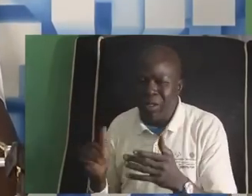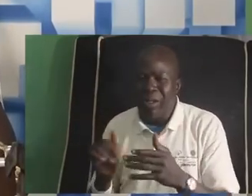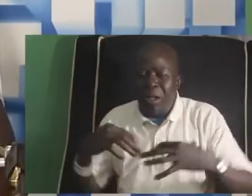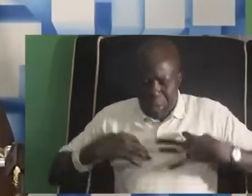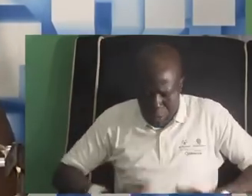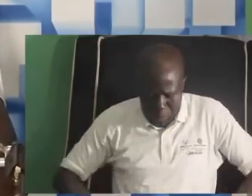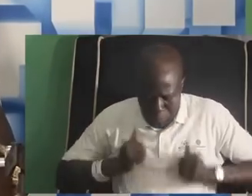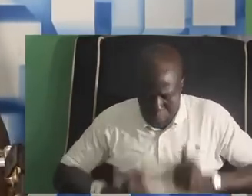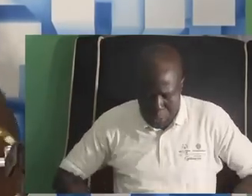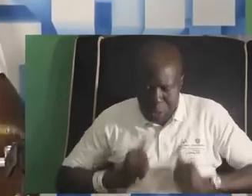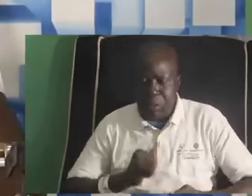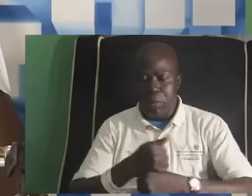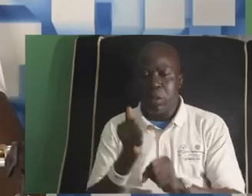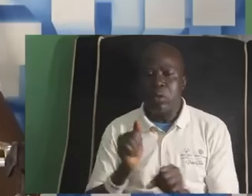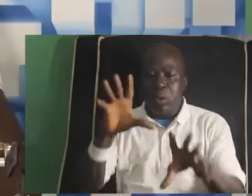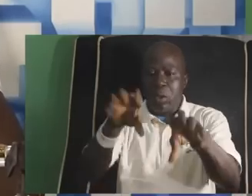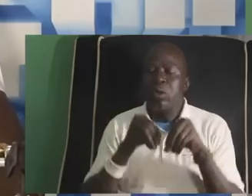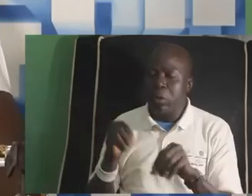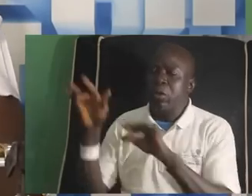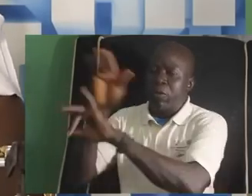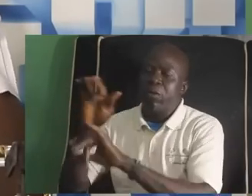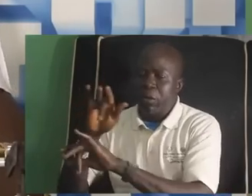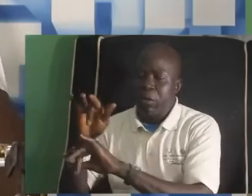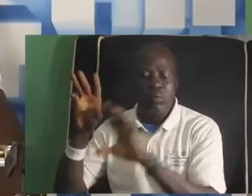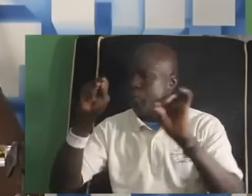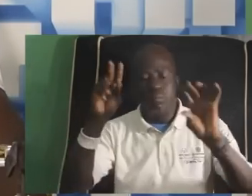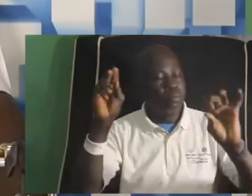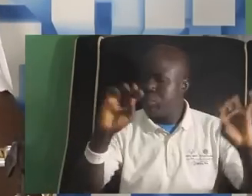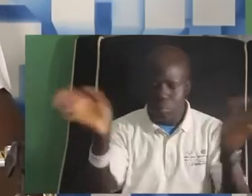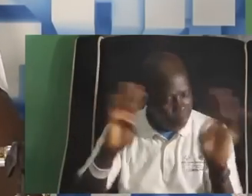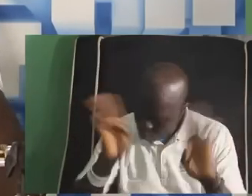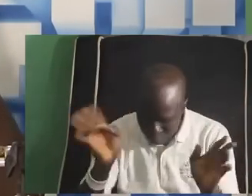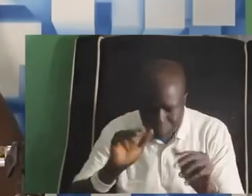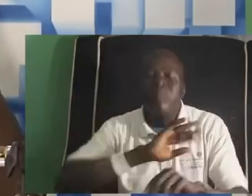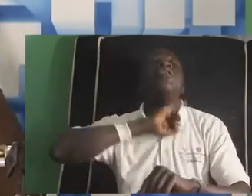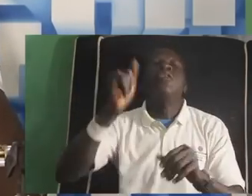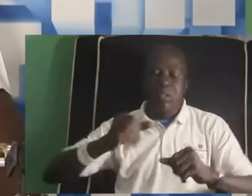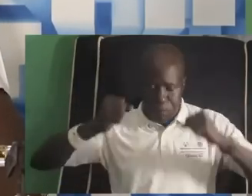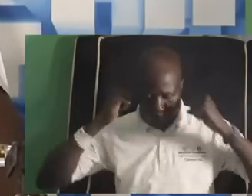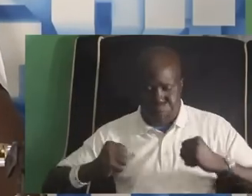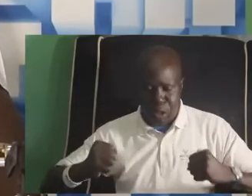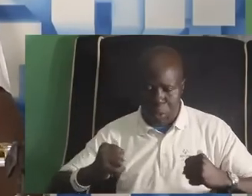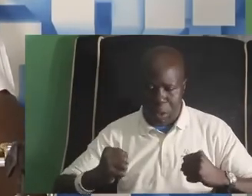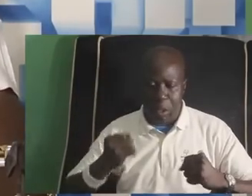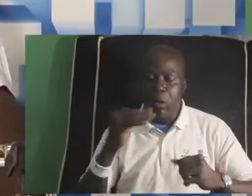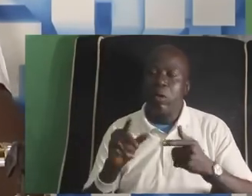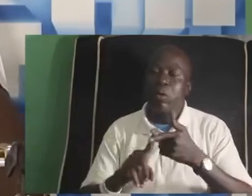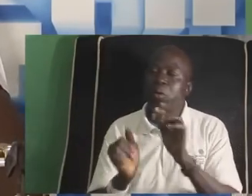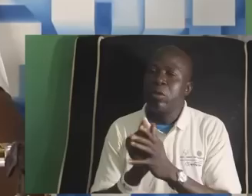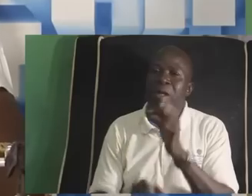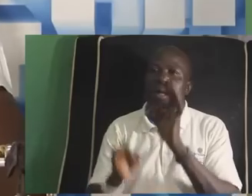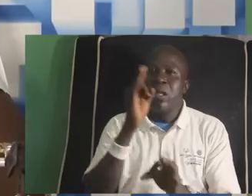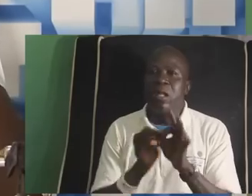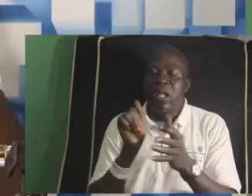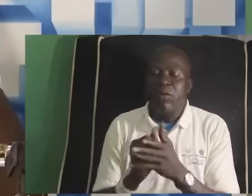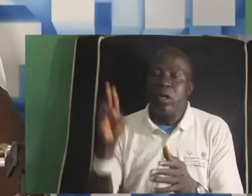lu mu ke yen pade anu. It's not the dress that make you to obtain. No. Agbara ni. Power. Abe bere fun lo ni. In fact, o ba ti